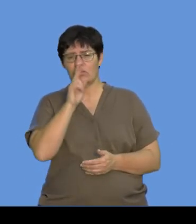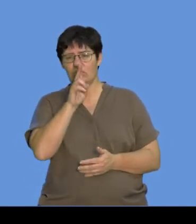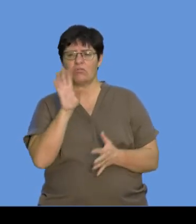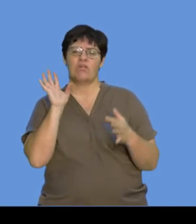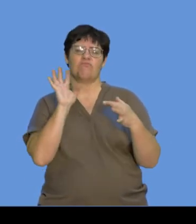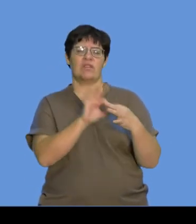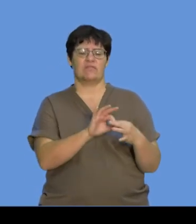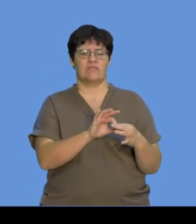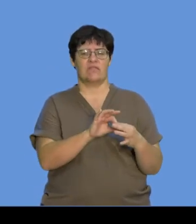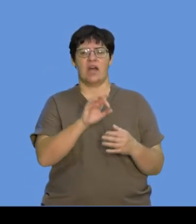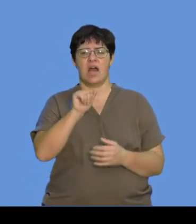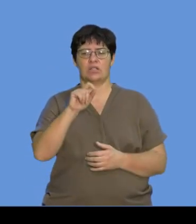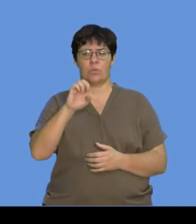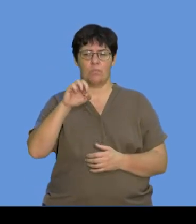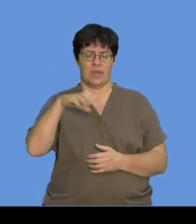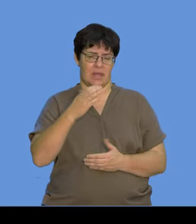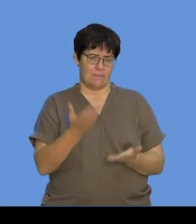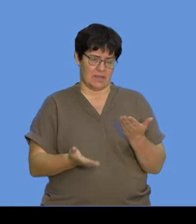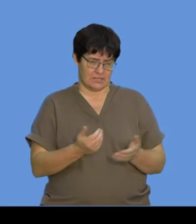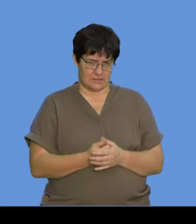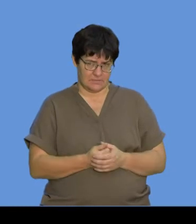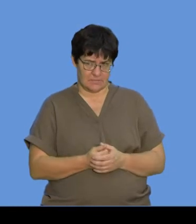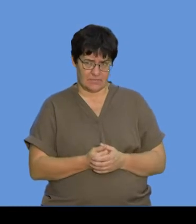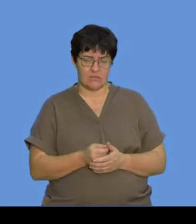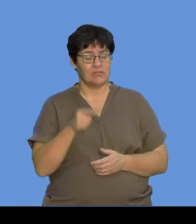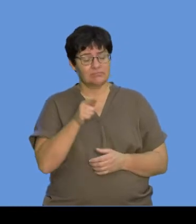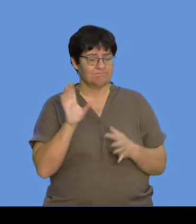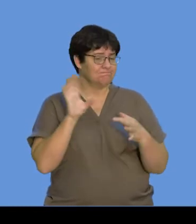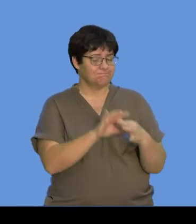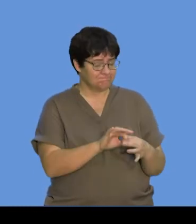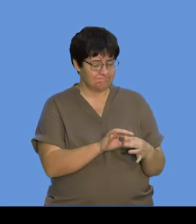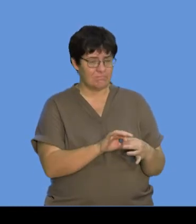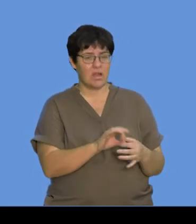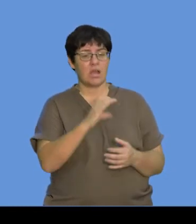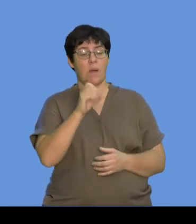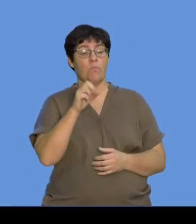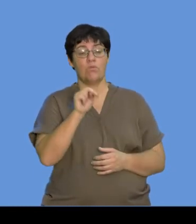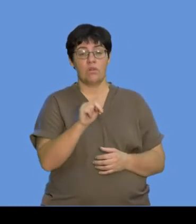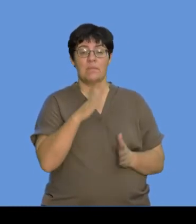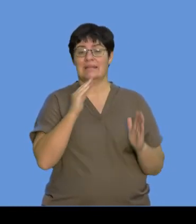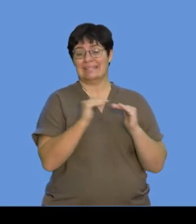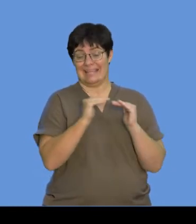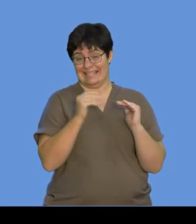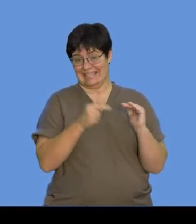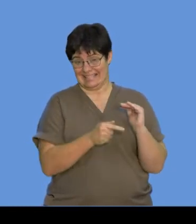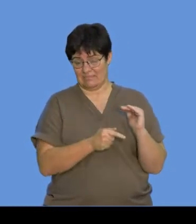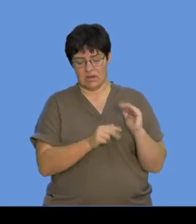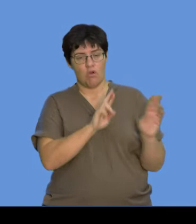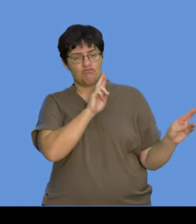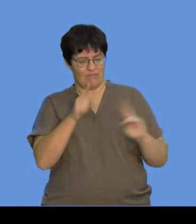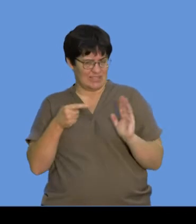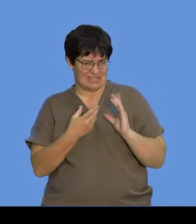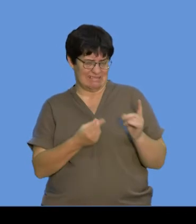let's talk about relative atomic mass. All right, so the relative atomic mass of carbon, remember carbon is our